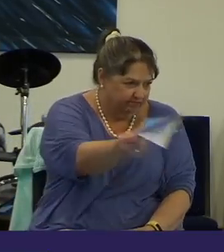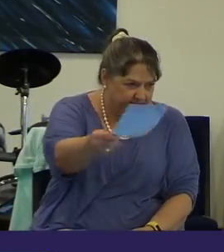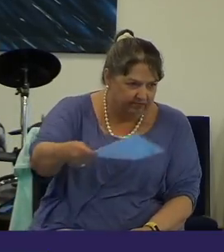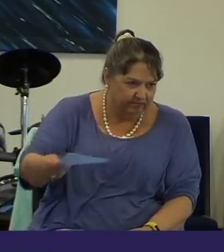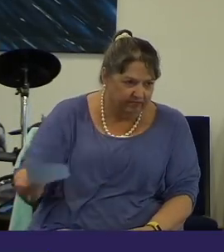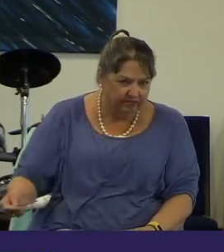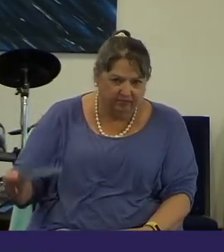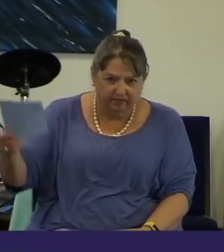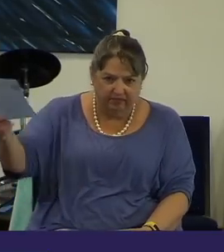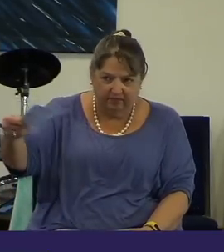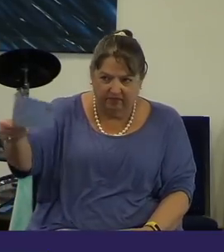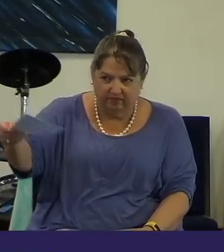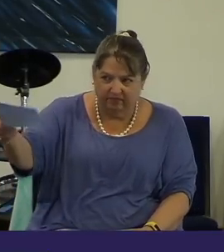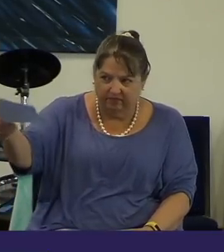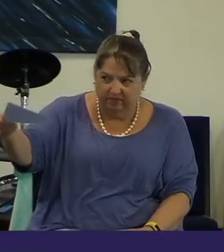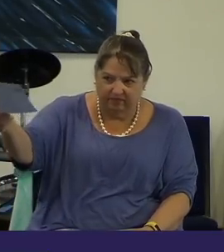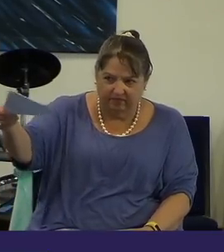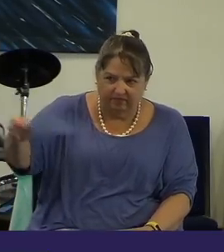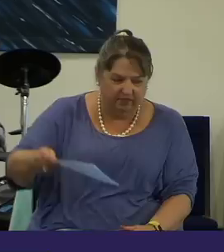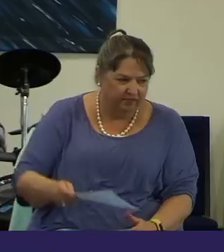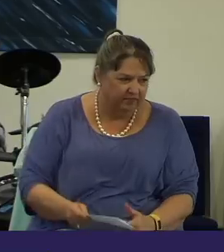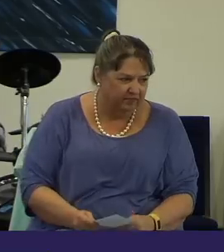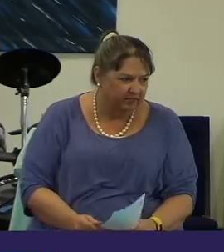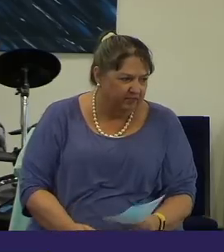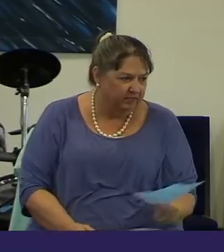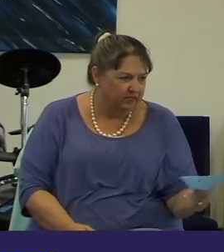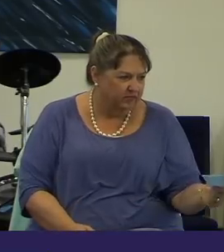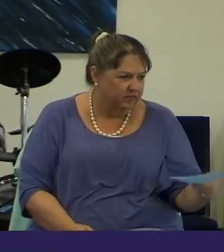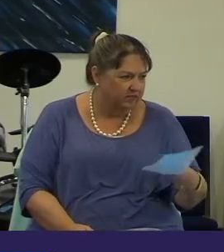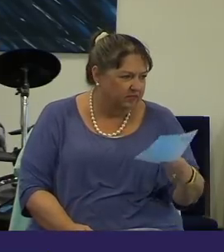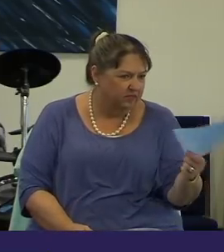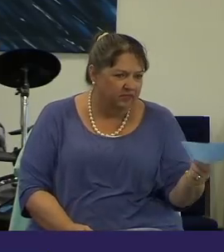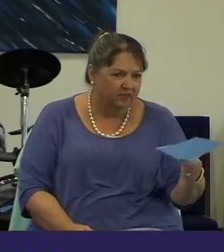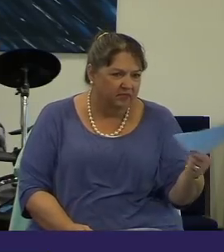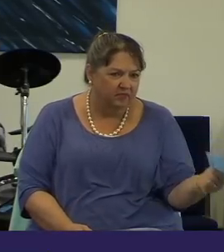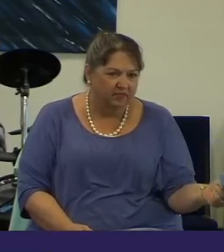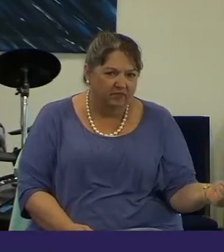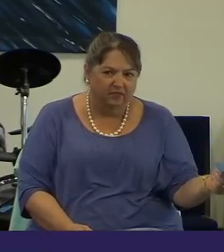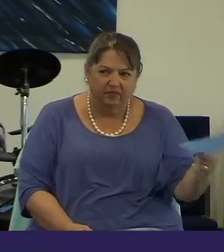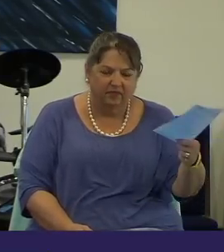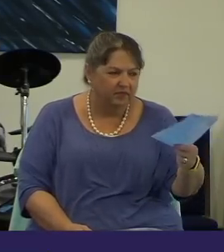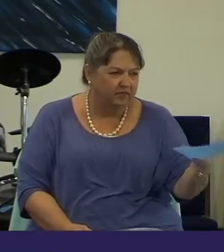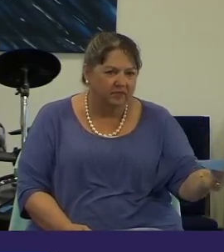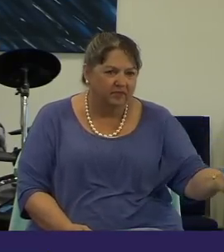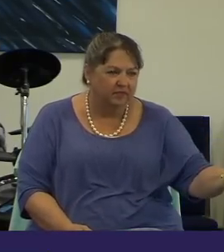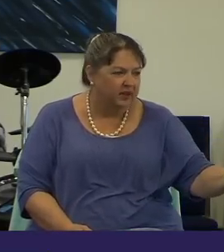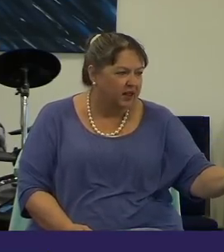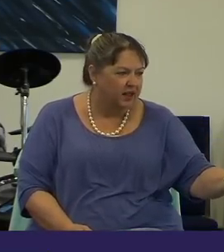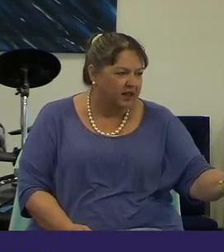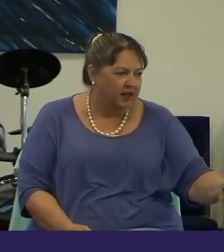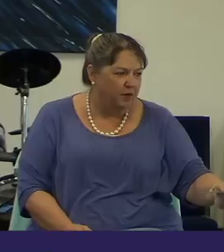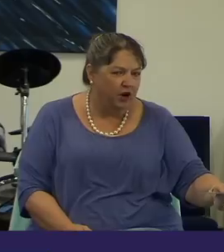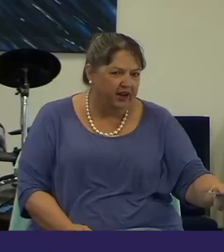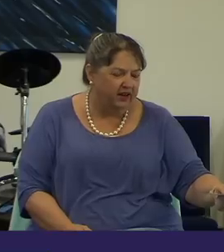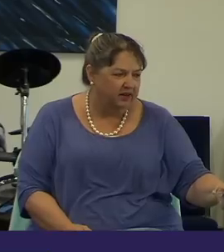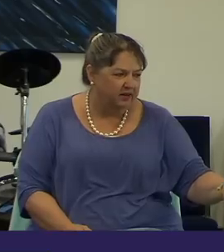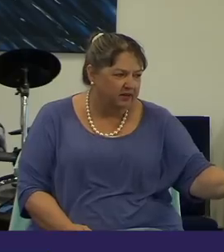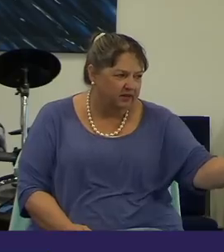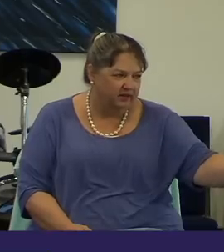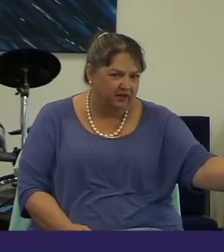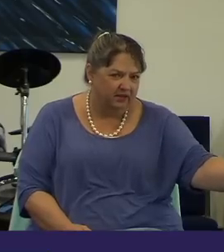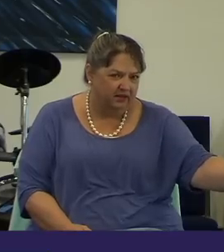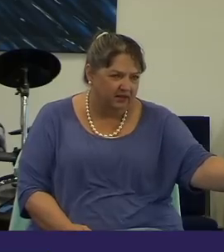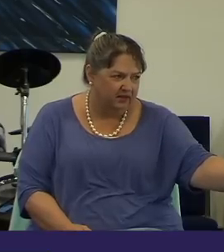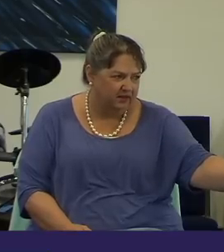who is from our church, can you pass out that bulletin to someone who needs one? You're here today visiting without a bulletin. We should have made more.